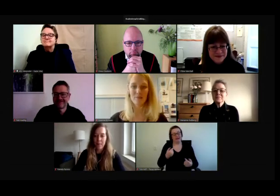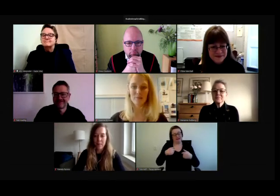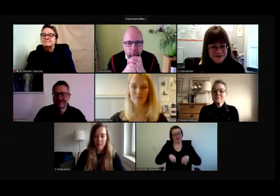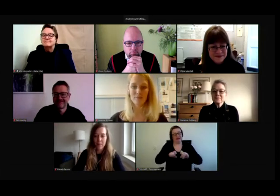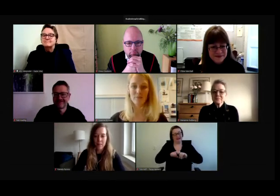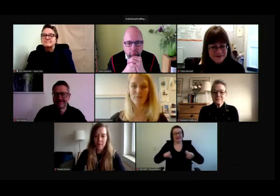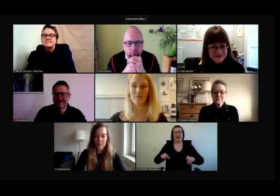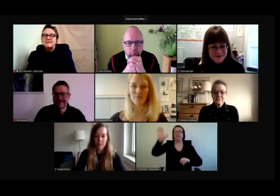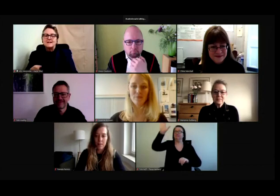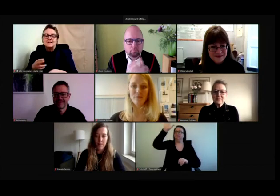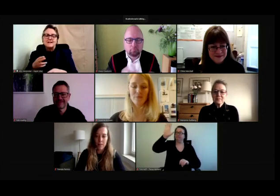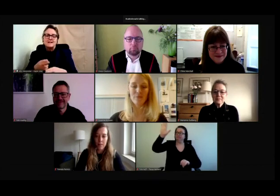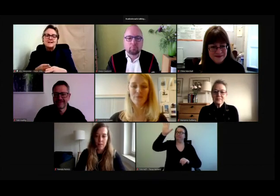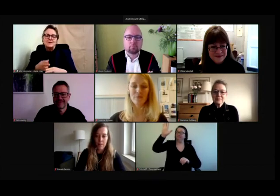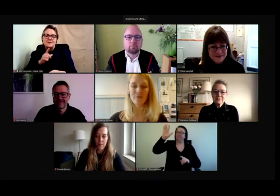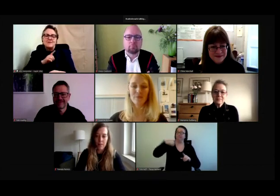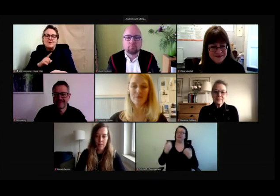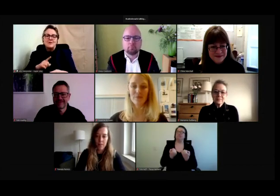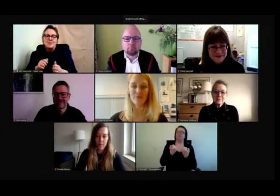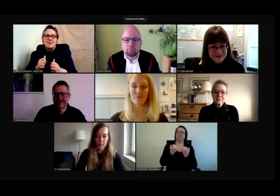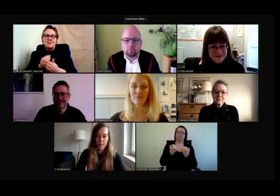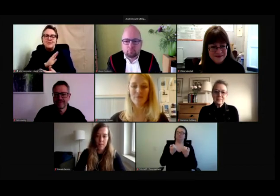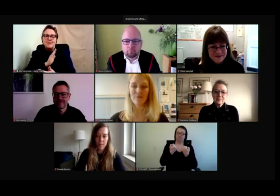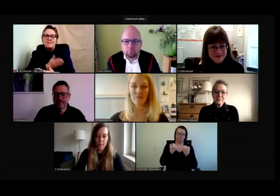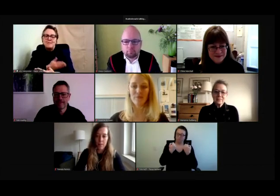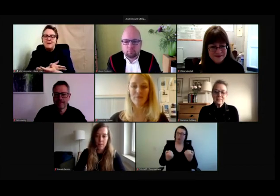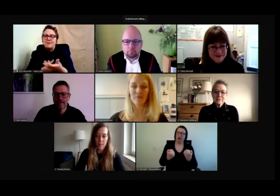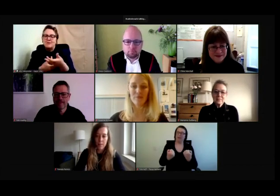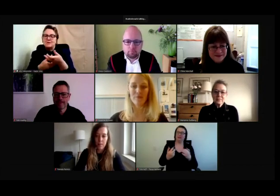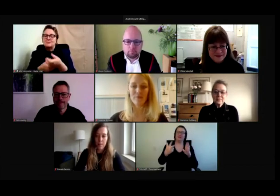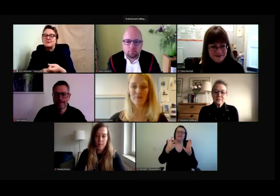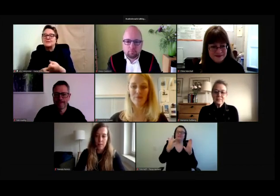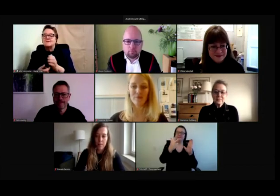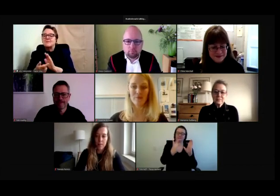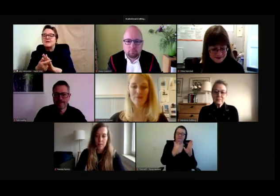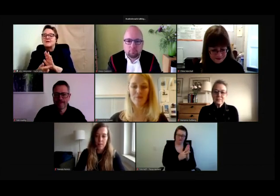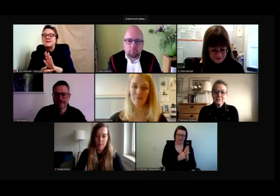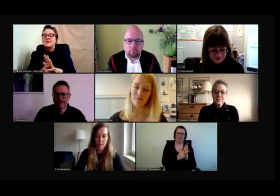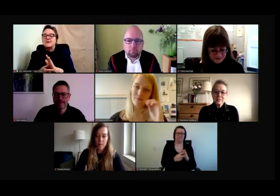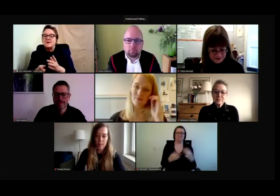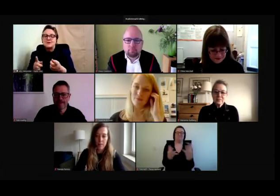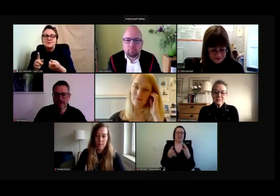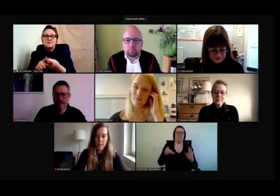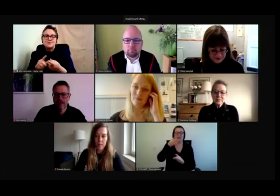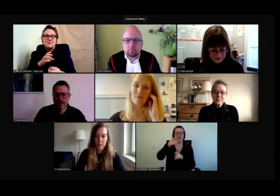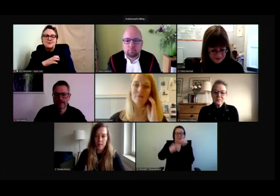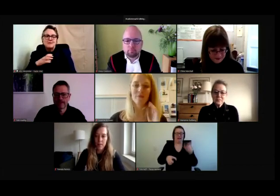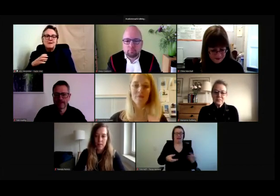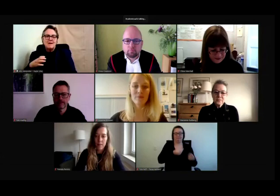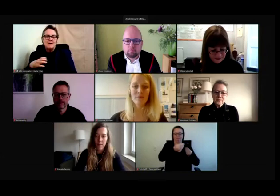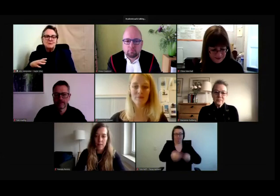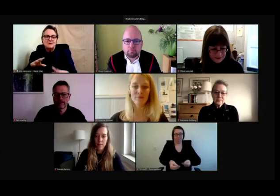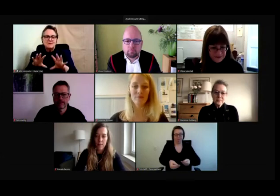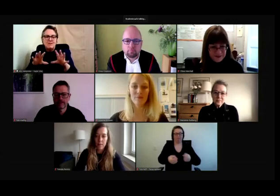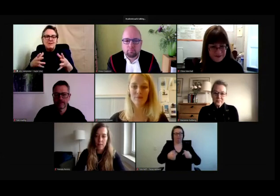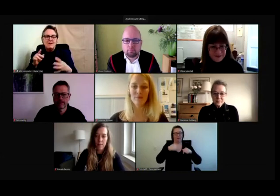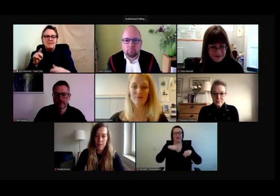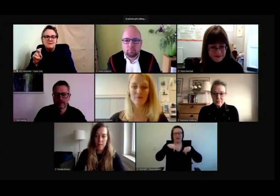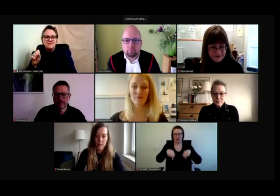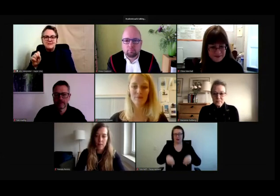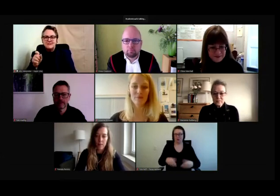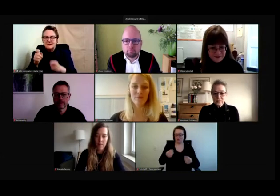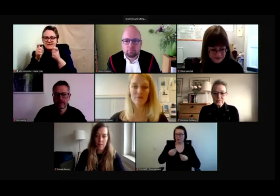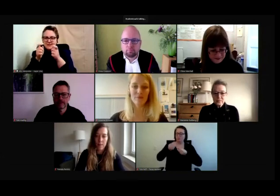of the Lord, with the power entrusted by law to the Council of Deans, I hereby confer upon